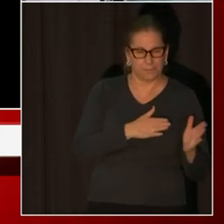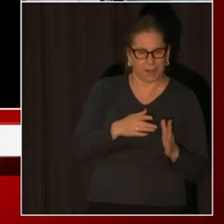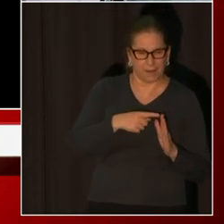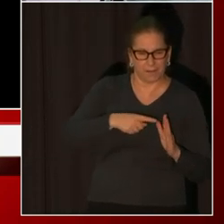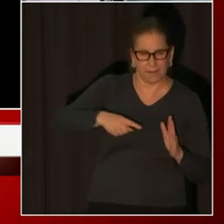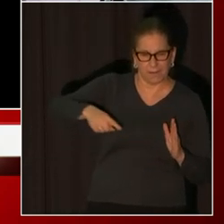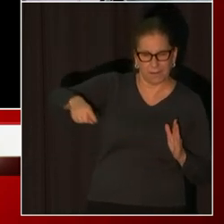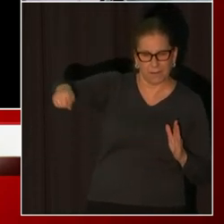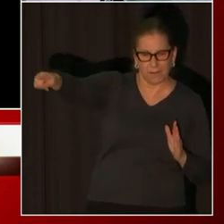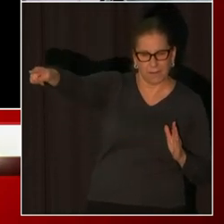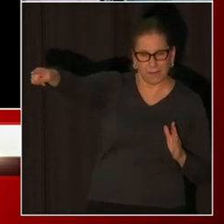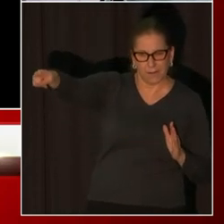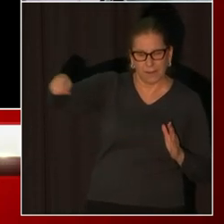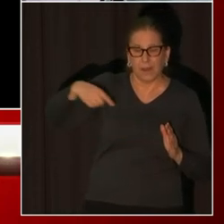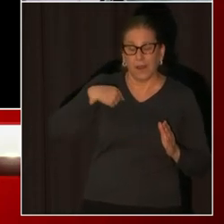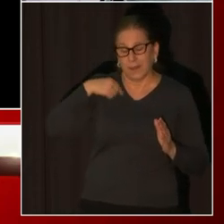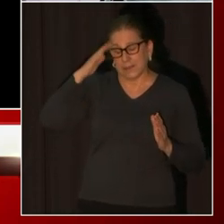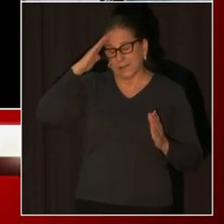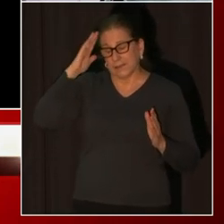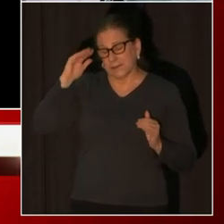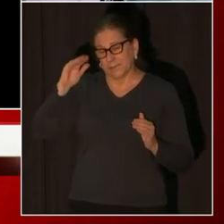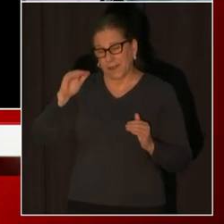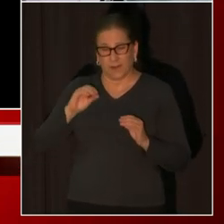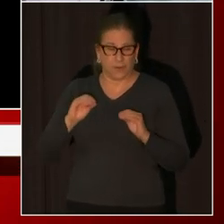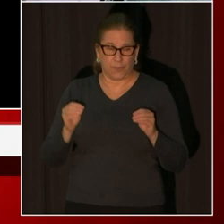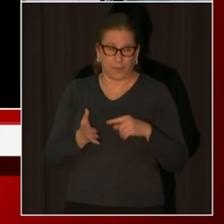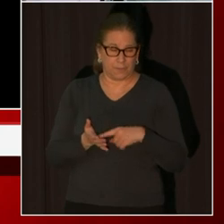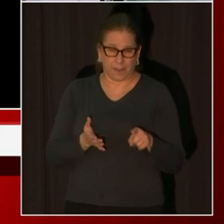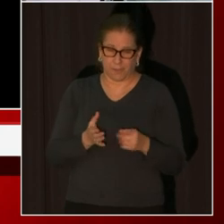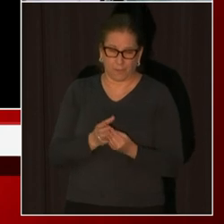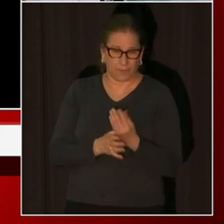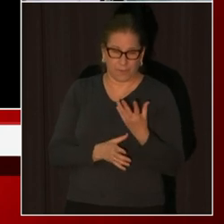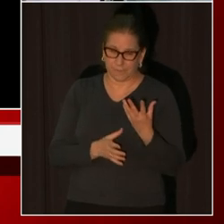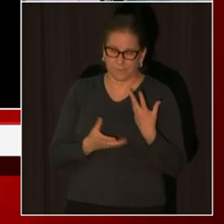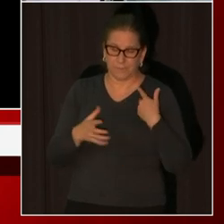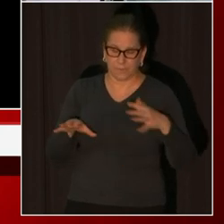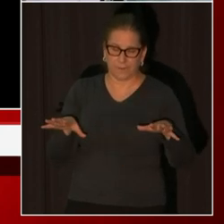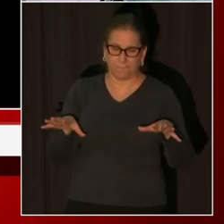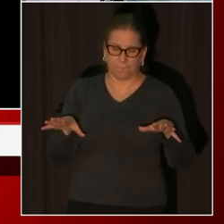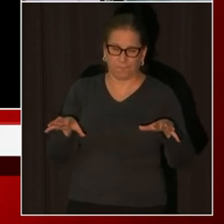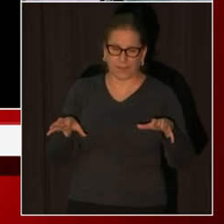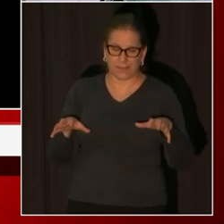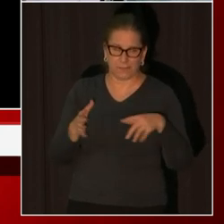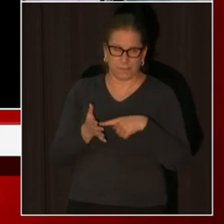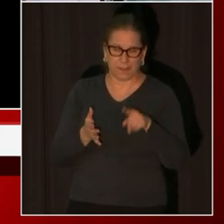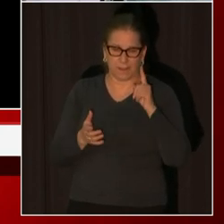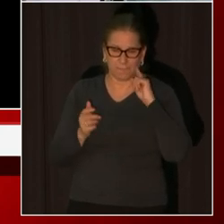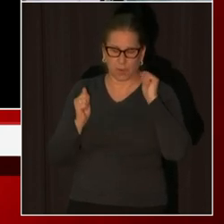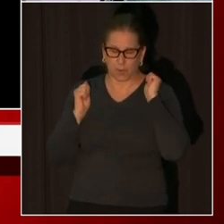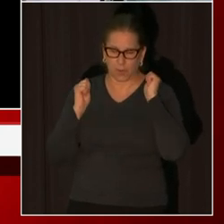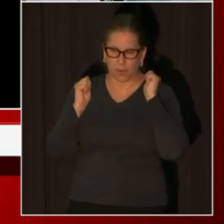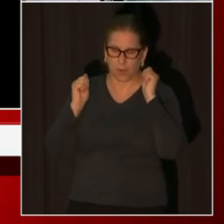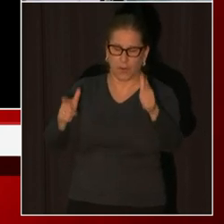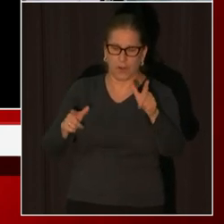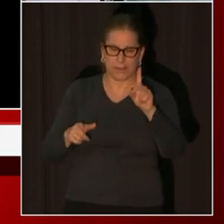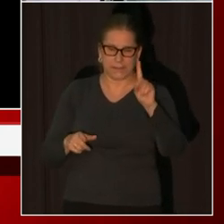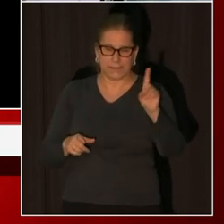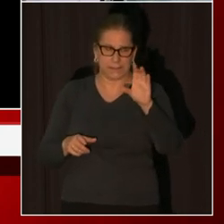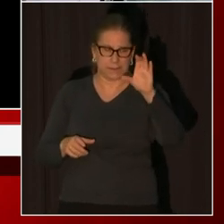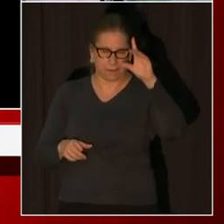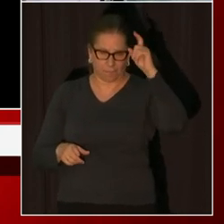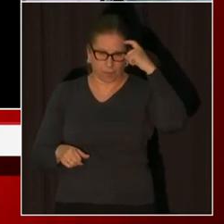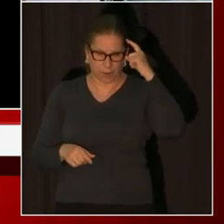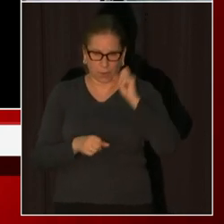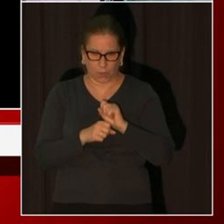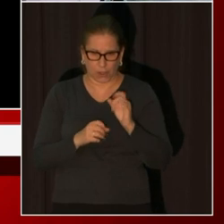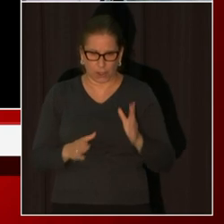pay by virtue of this budget recommendation for all district government employees, represented and non-represented, in fiscal